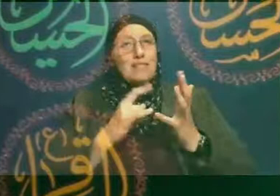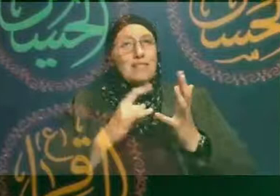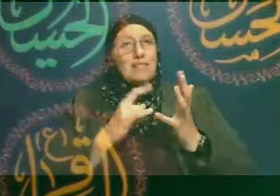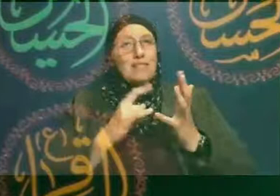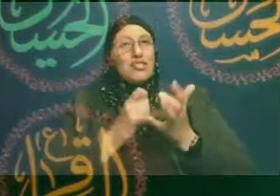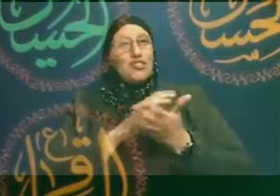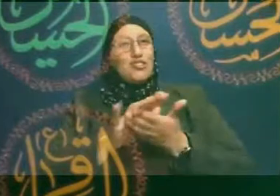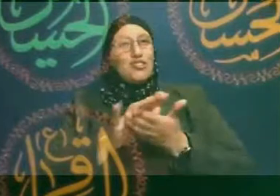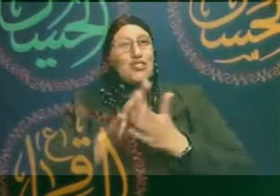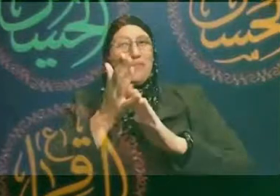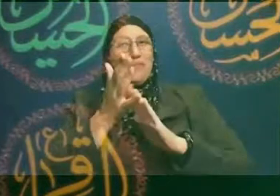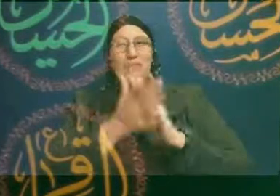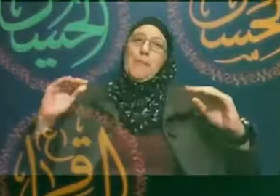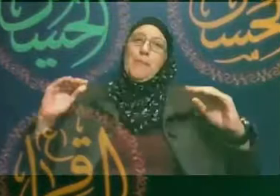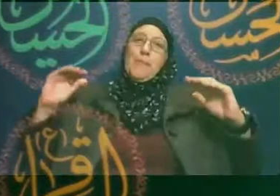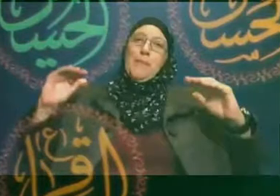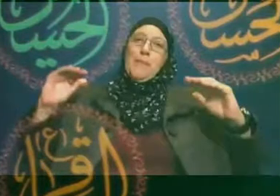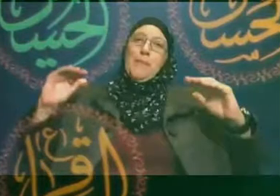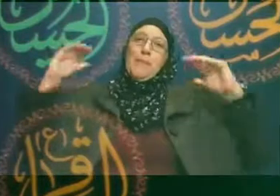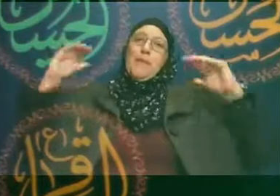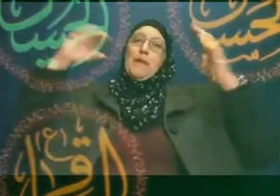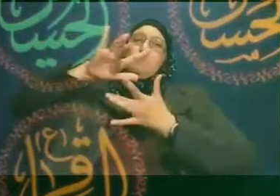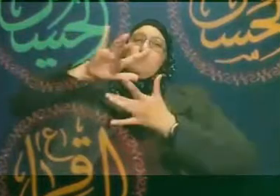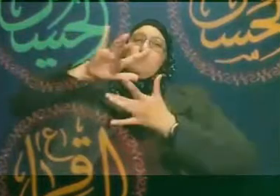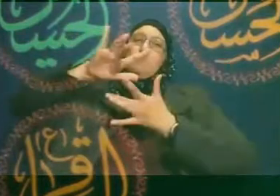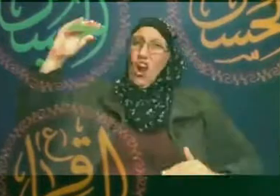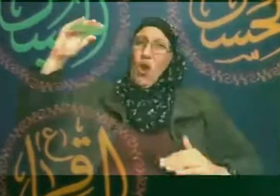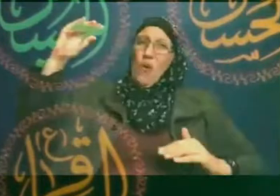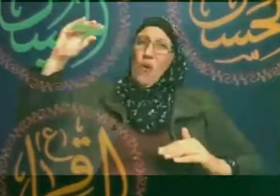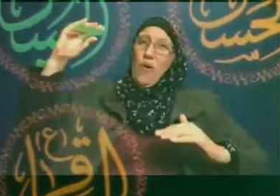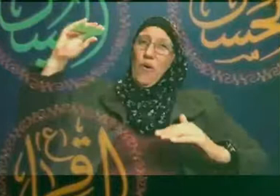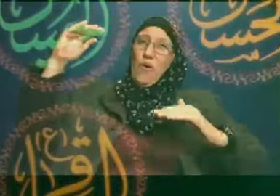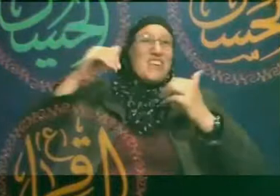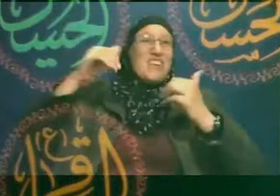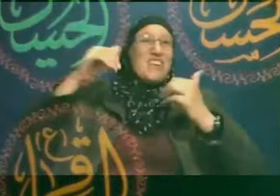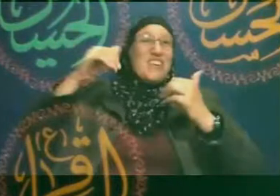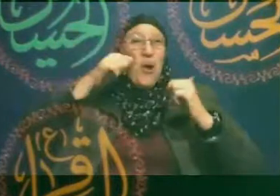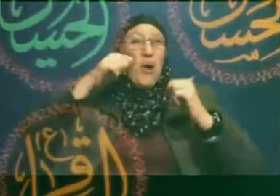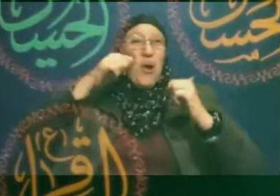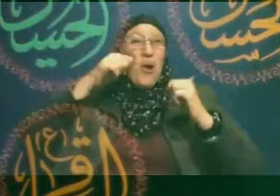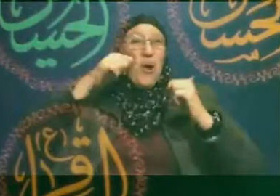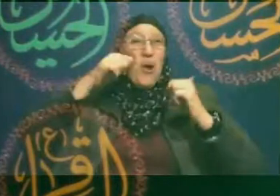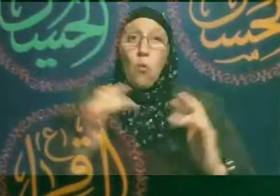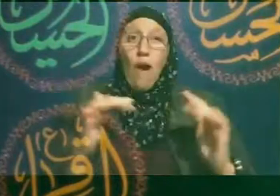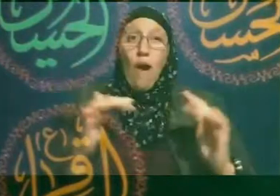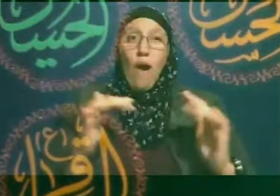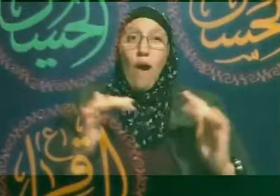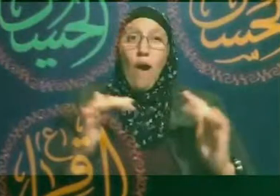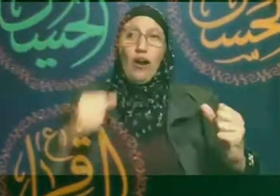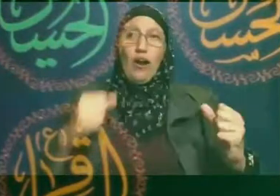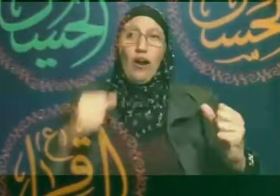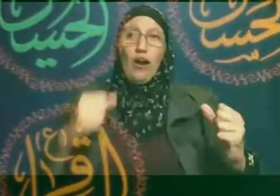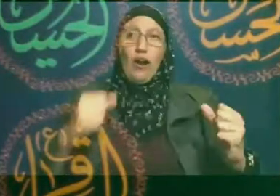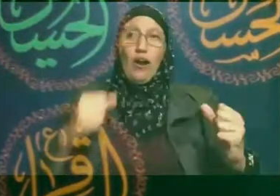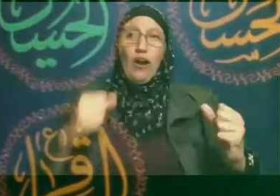the more you are elevated, there is more chances, the stronger the Wi-Fi. The stronger the connection and the communication,